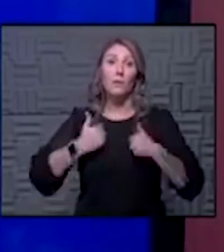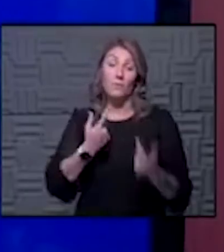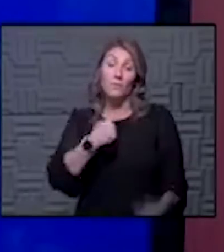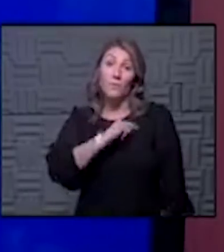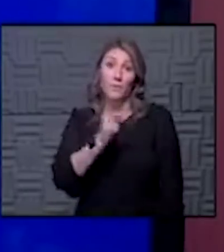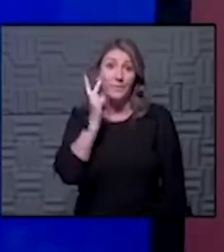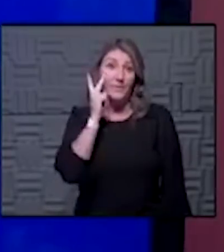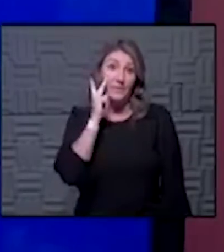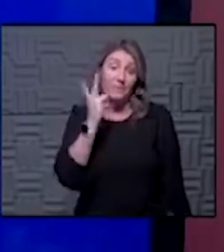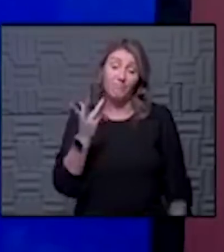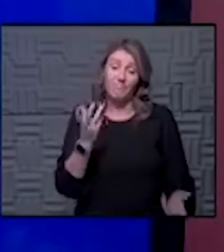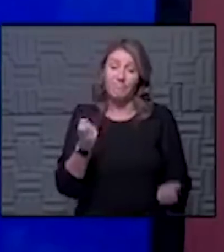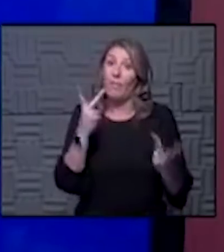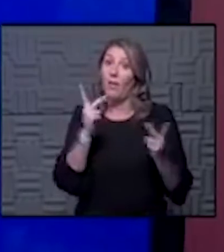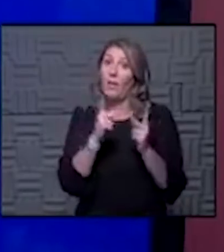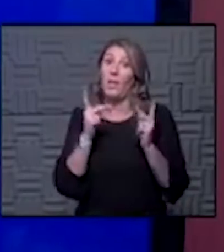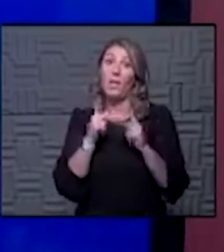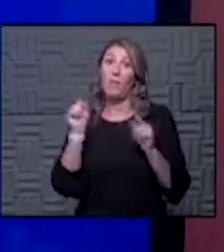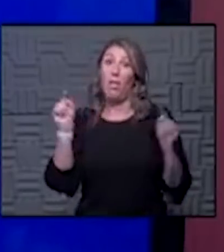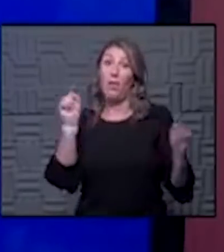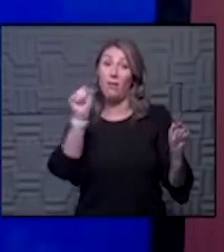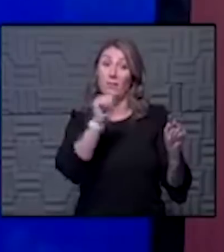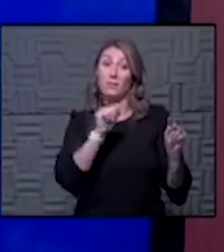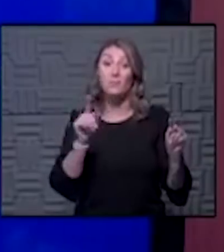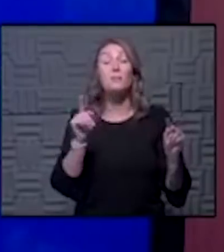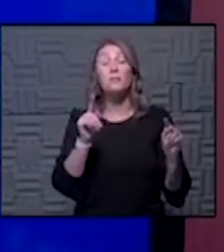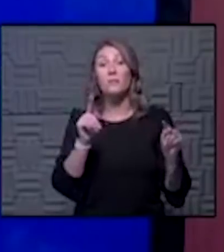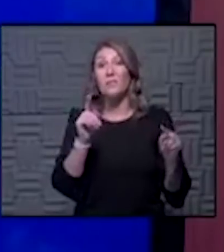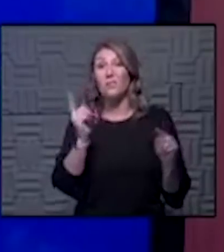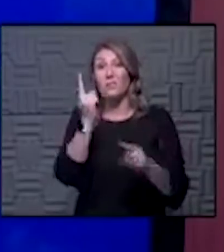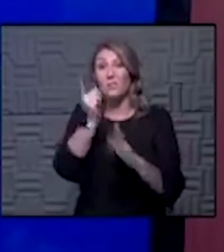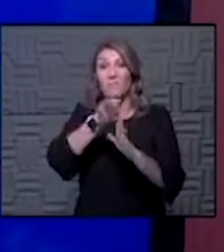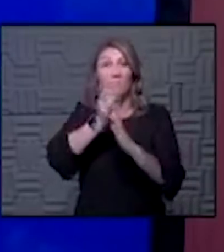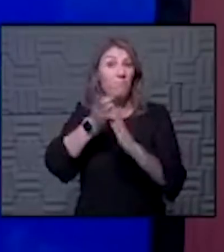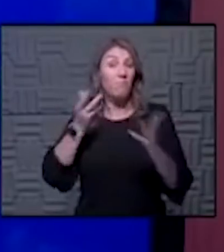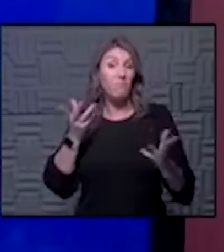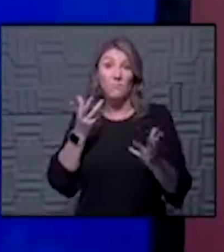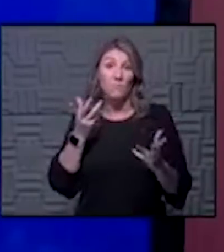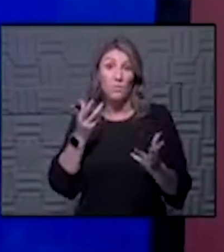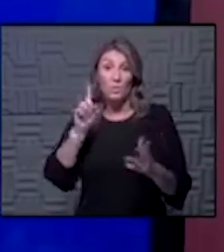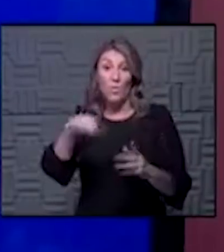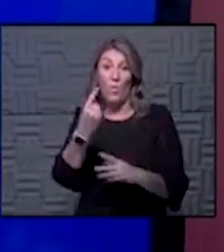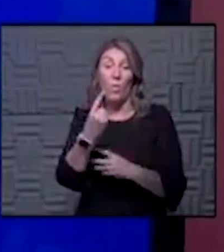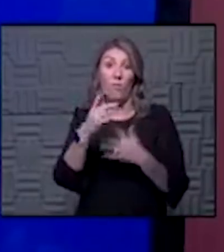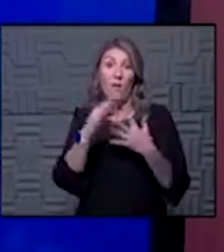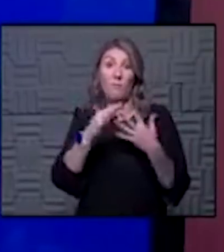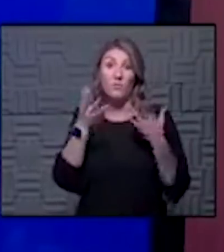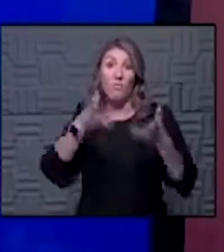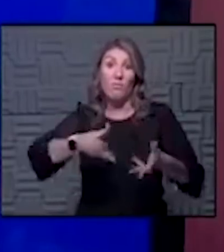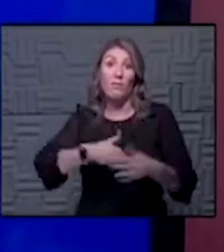seen in a number of places that at some point that is really the only option you're left with, and I hope we don't get there.